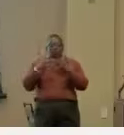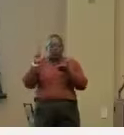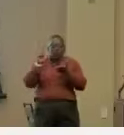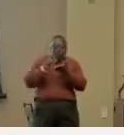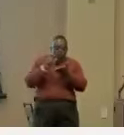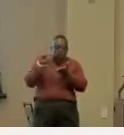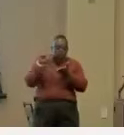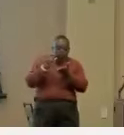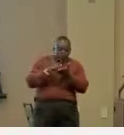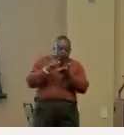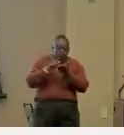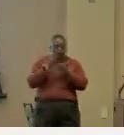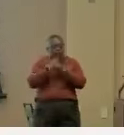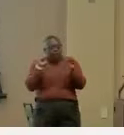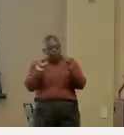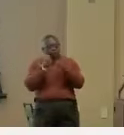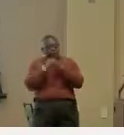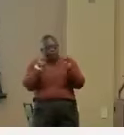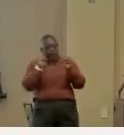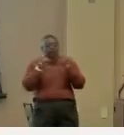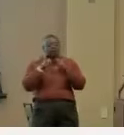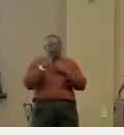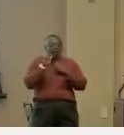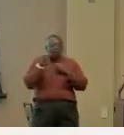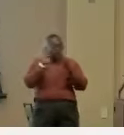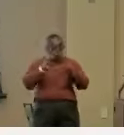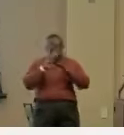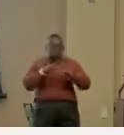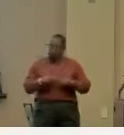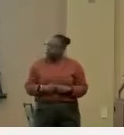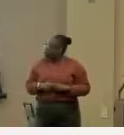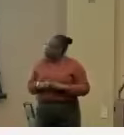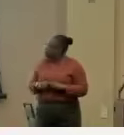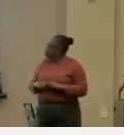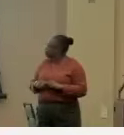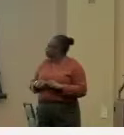low safety signals to be worried about.